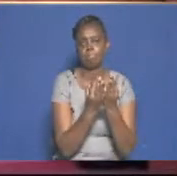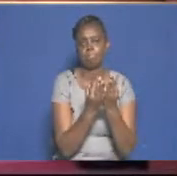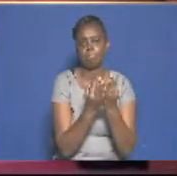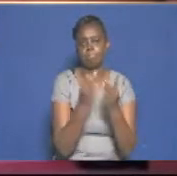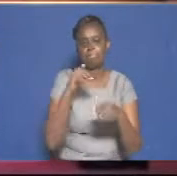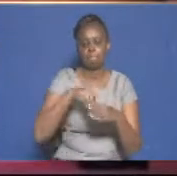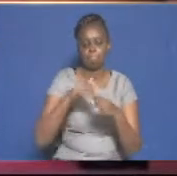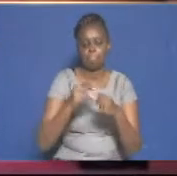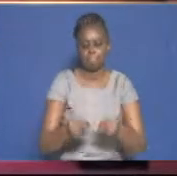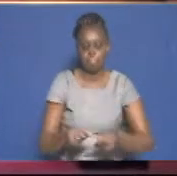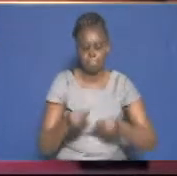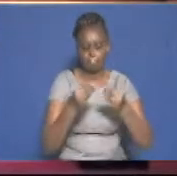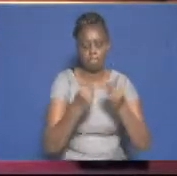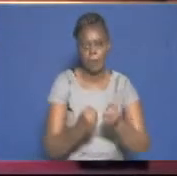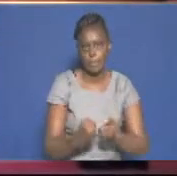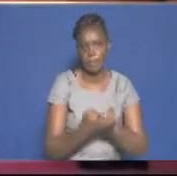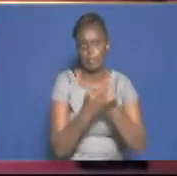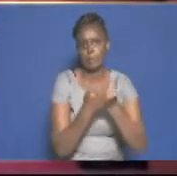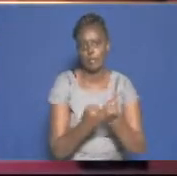in giving him